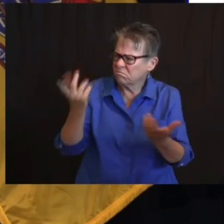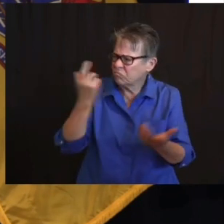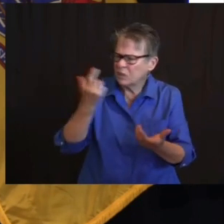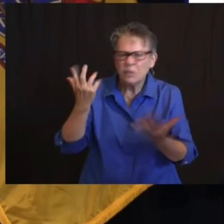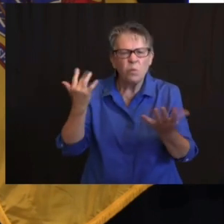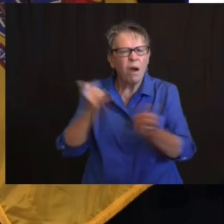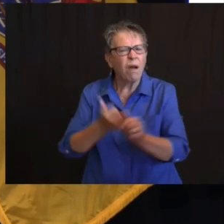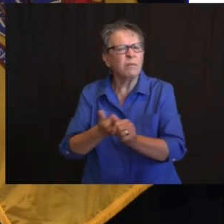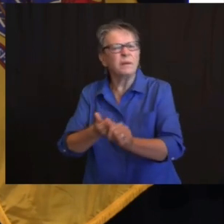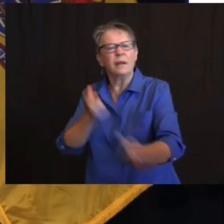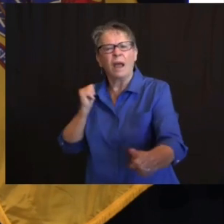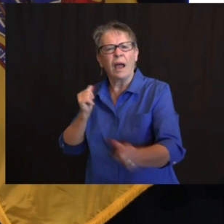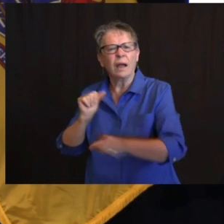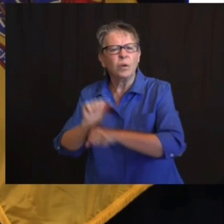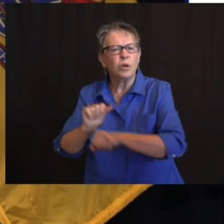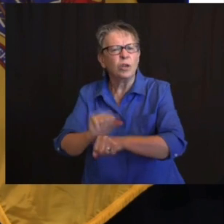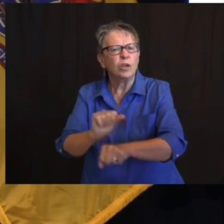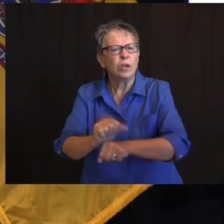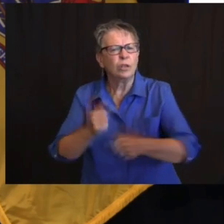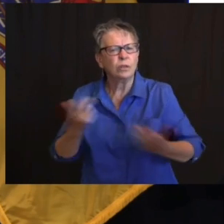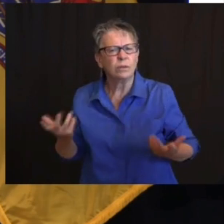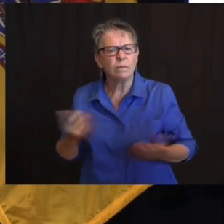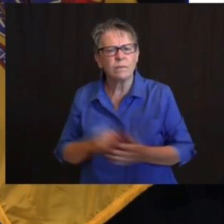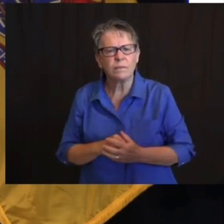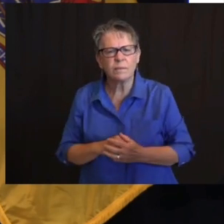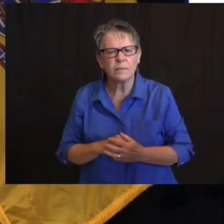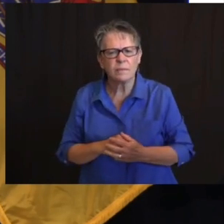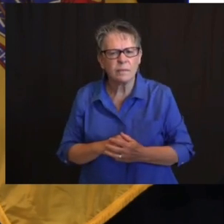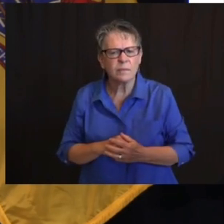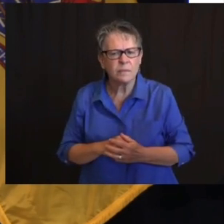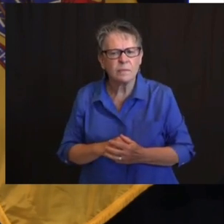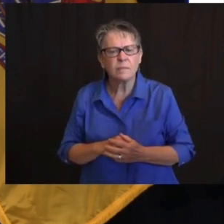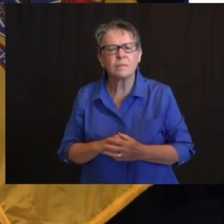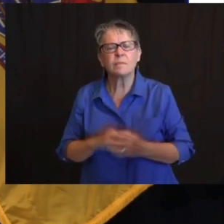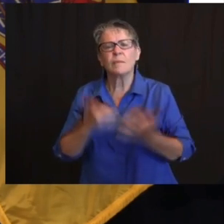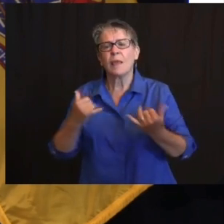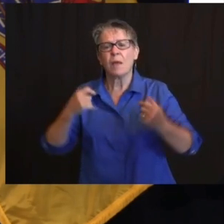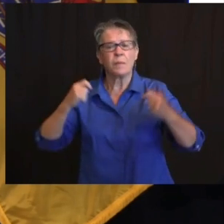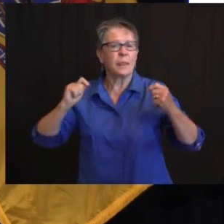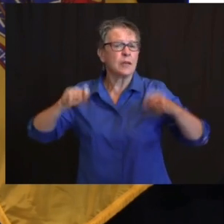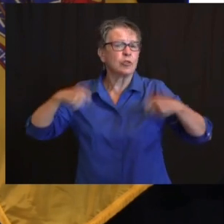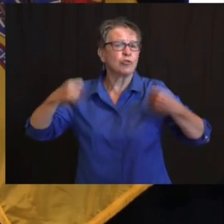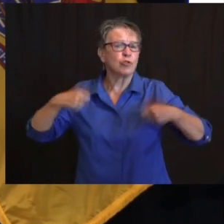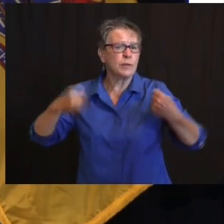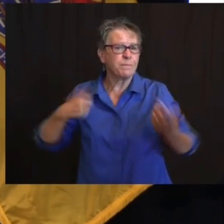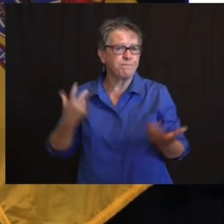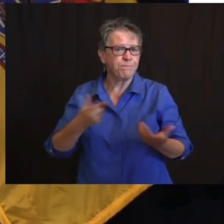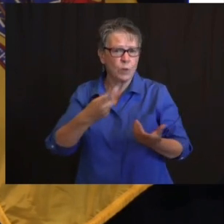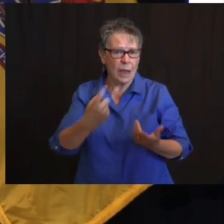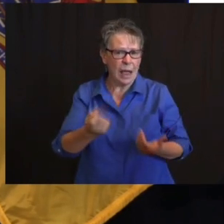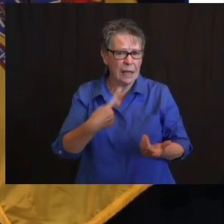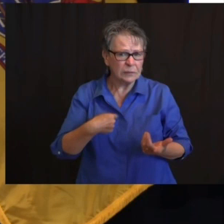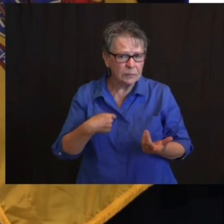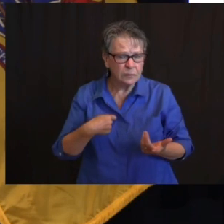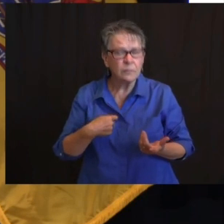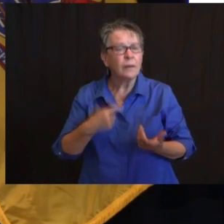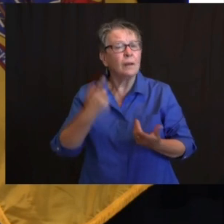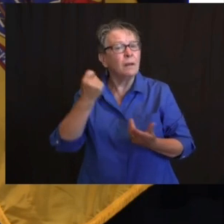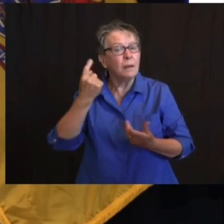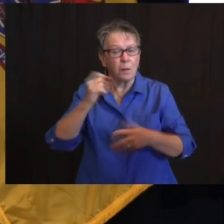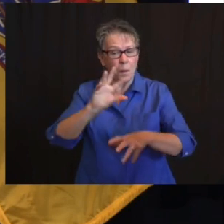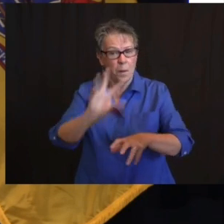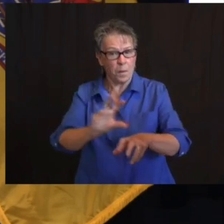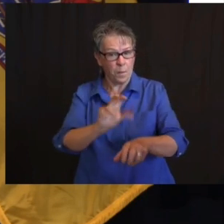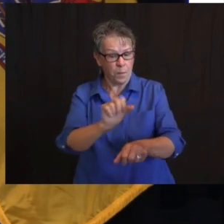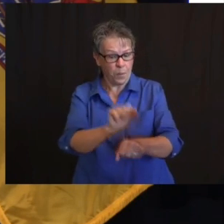personalized, literally appointments that you've pre-wired, and it's with either you or your family, either you